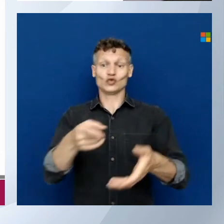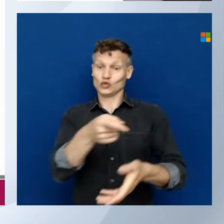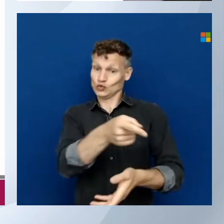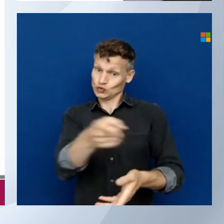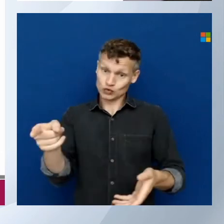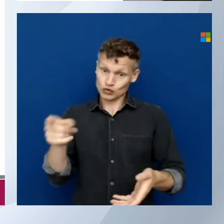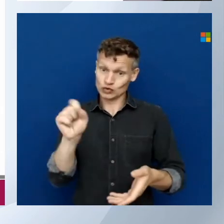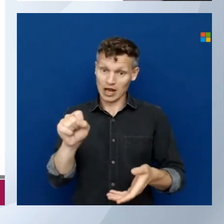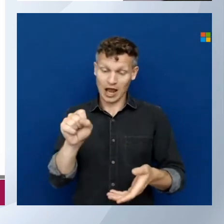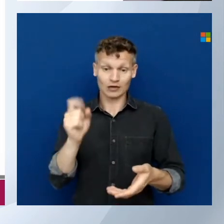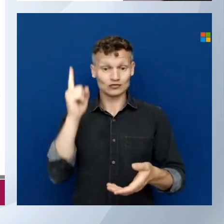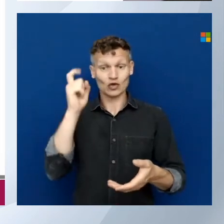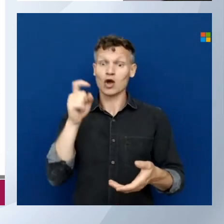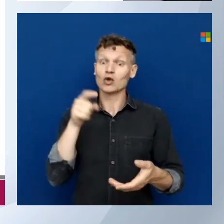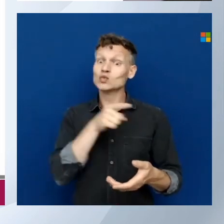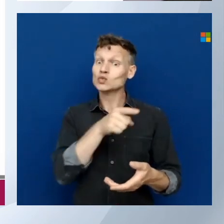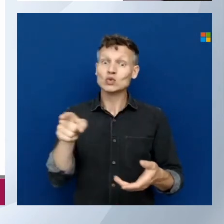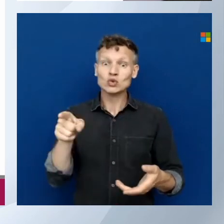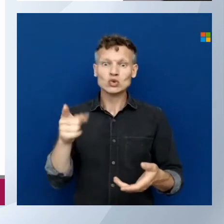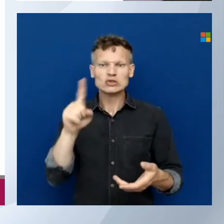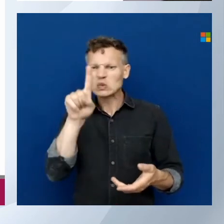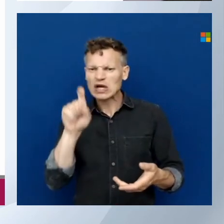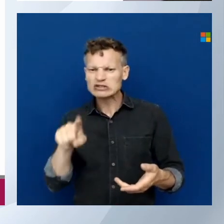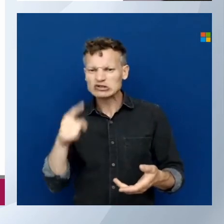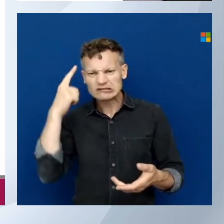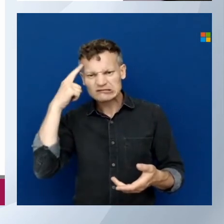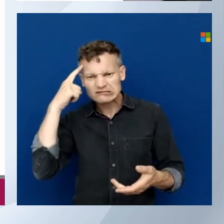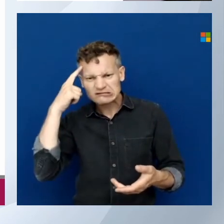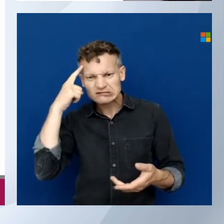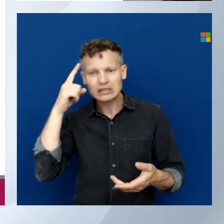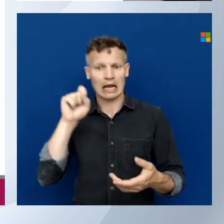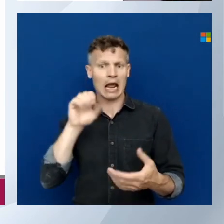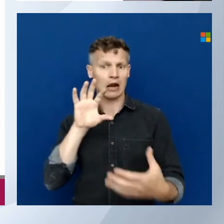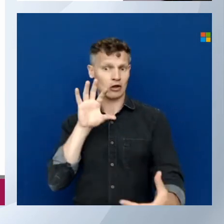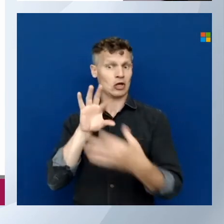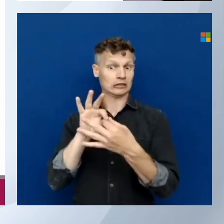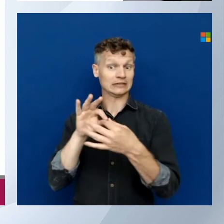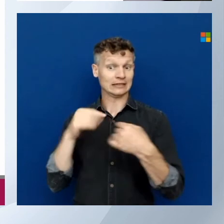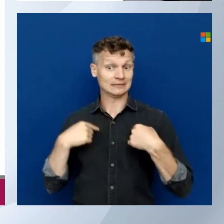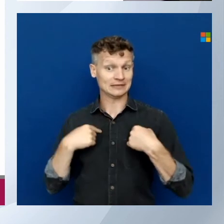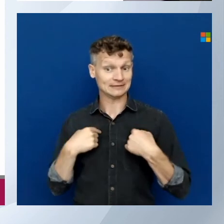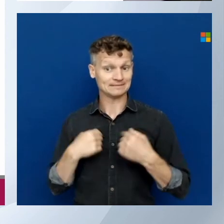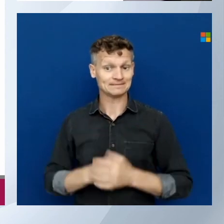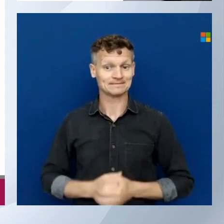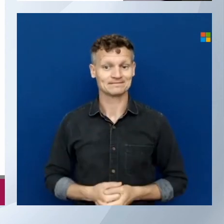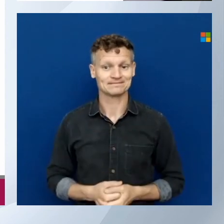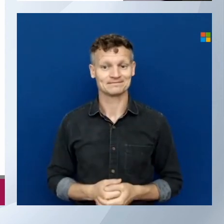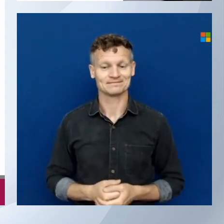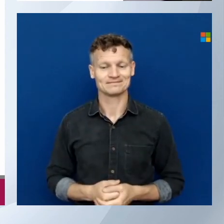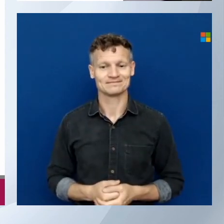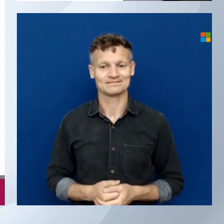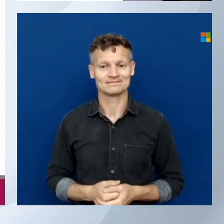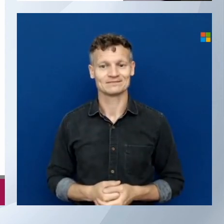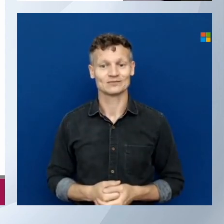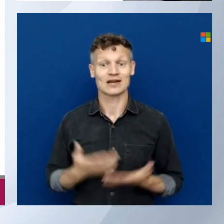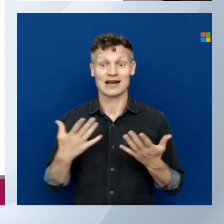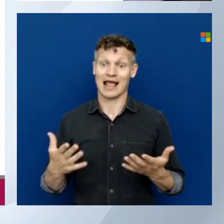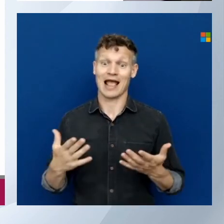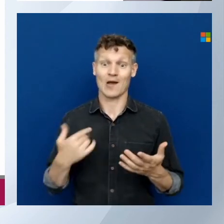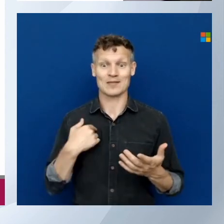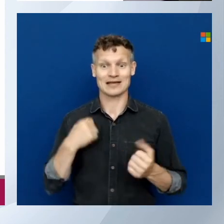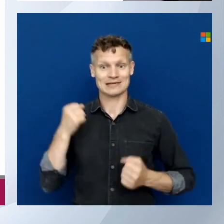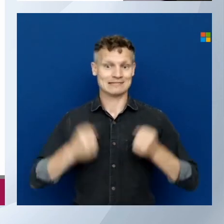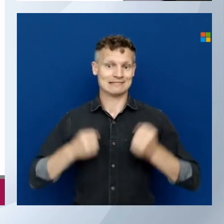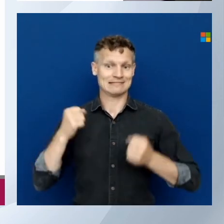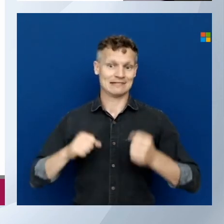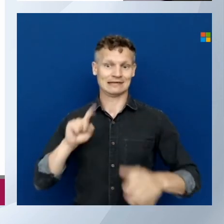have any additional questions after this presentation. So let me quickly run over to the couch and see